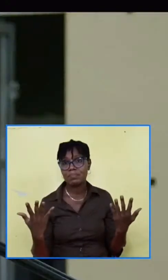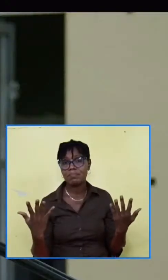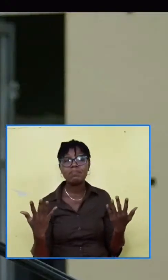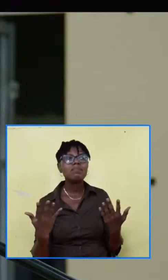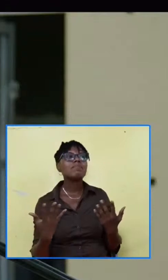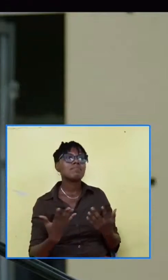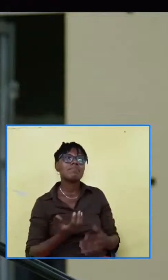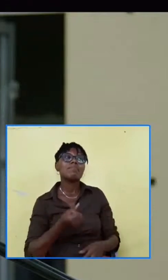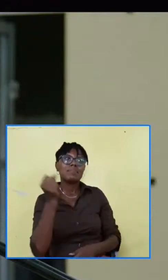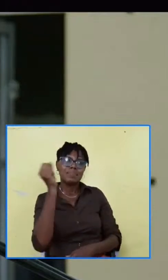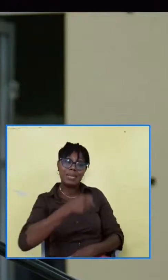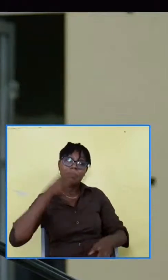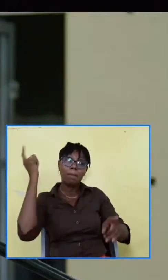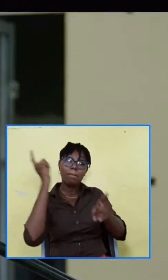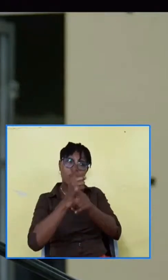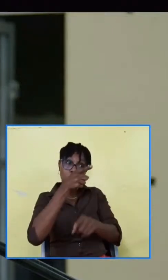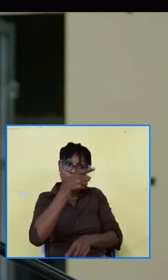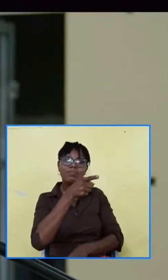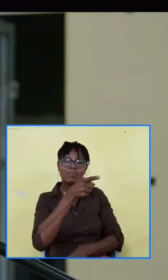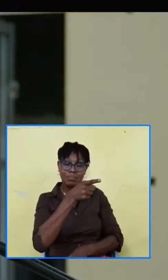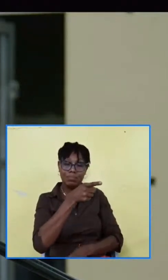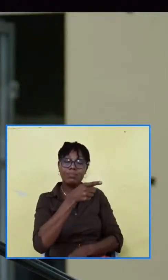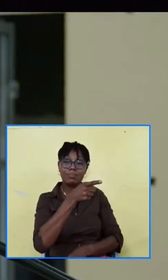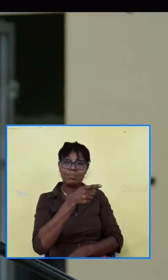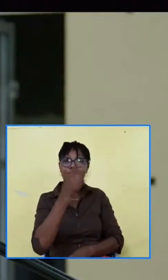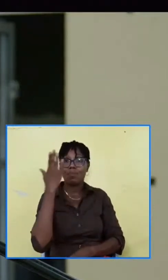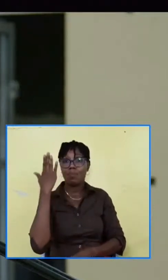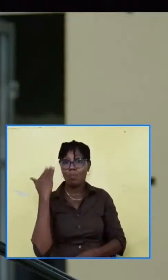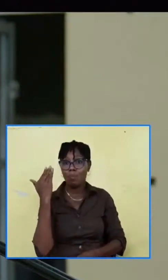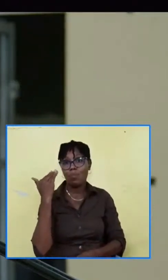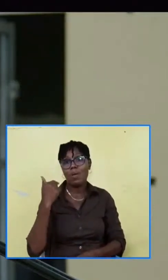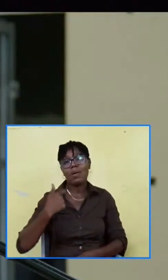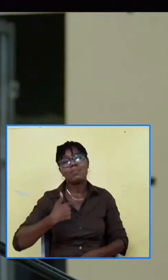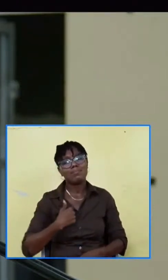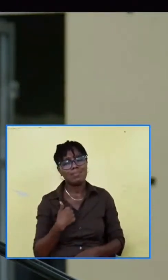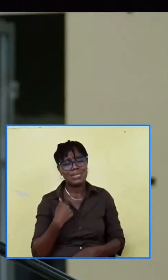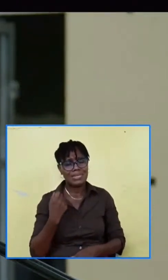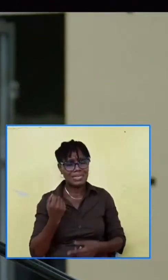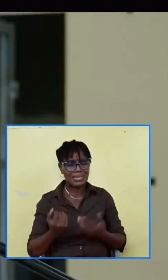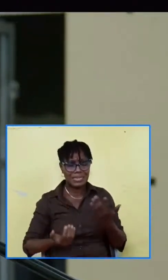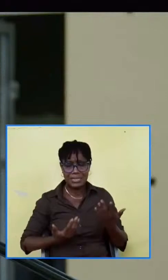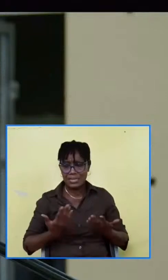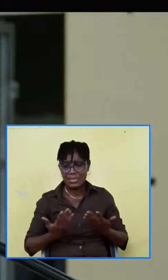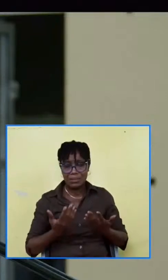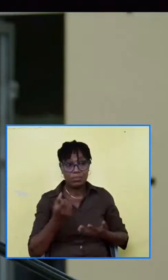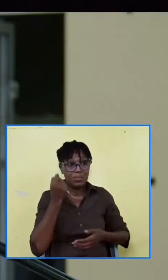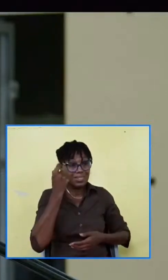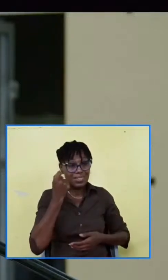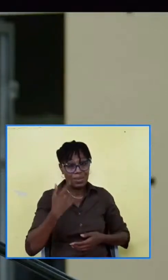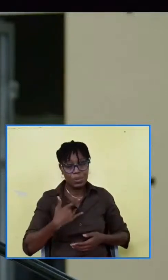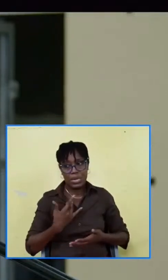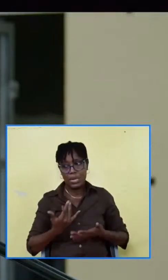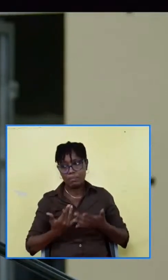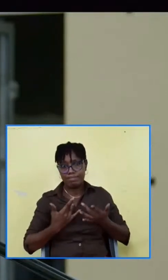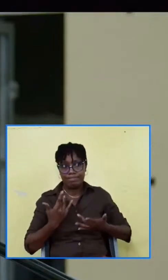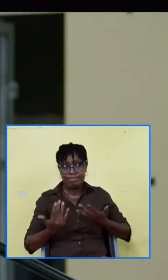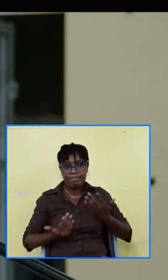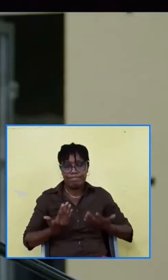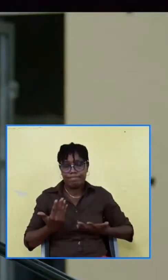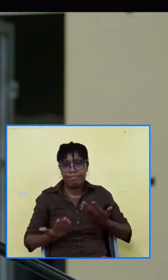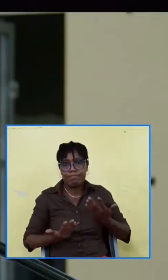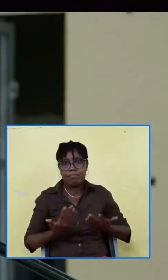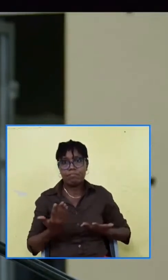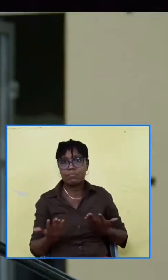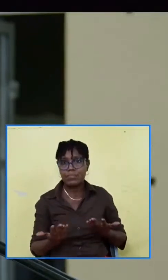Yes, that's exactly it. Because you have to understand, we're very sensitive to this